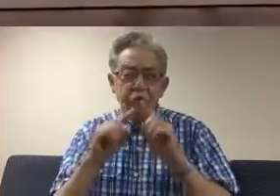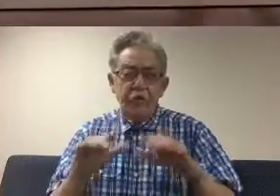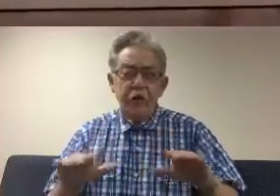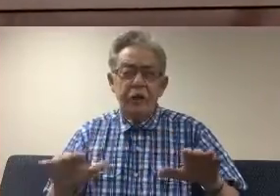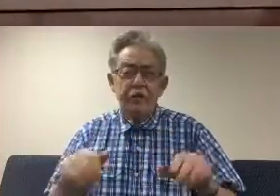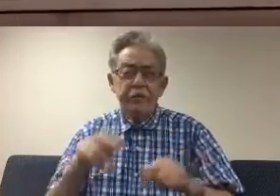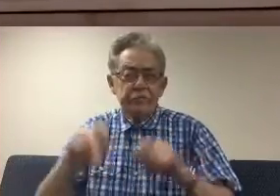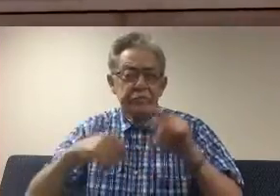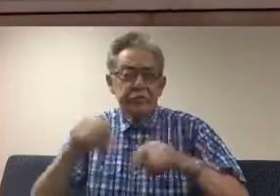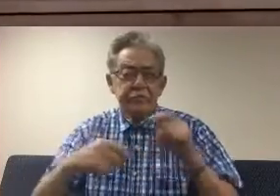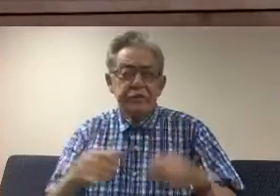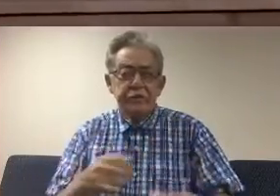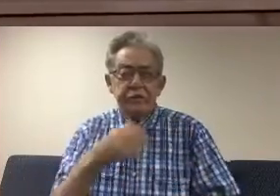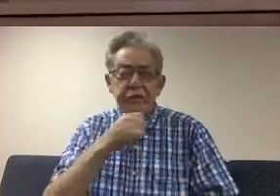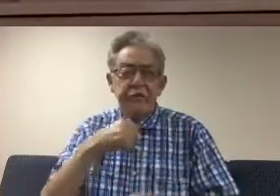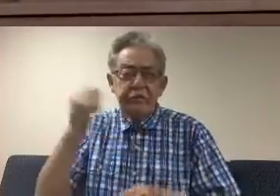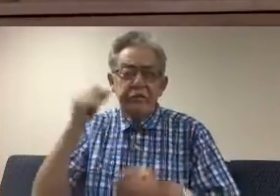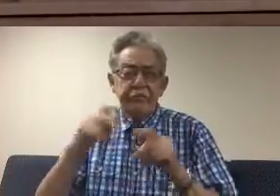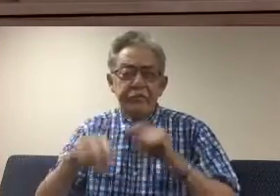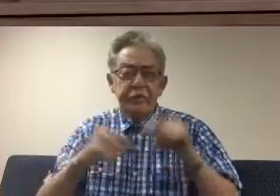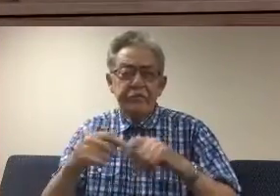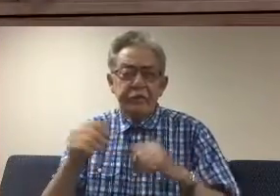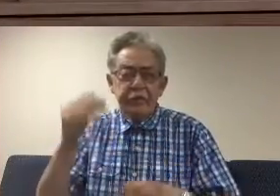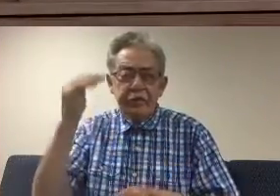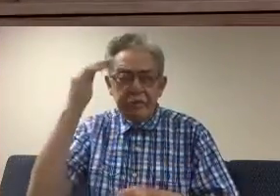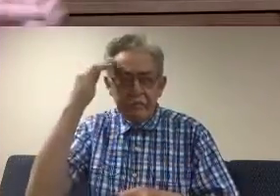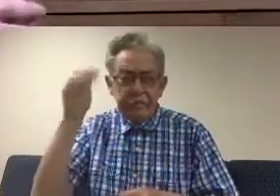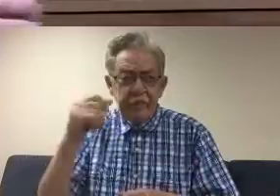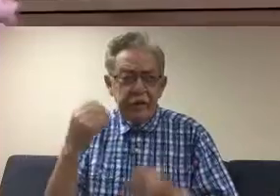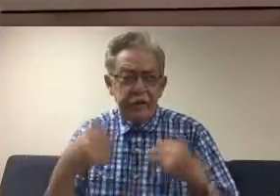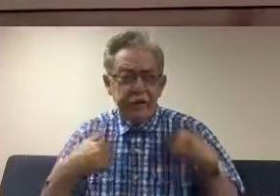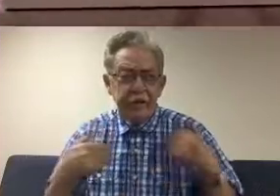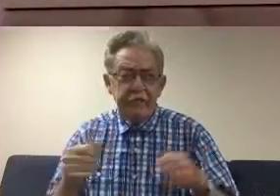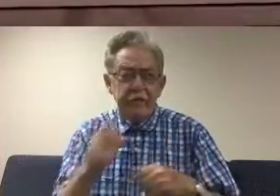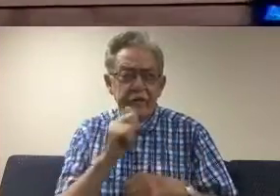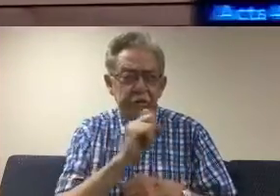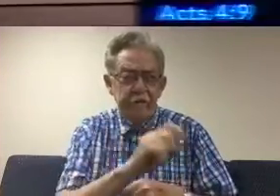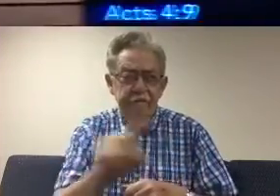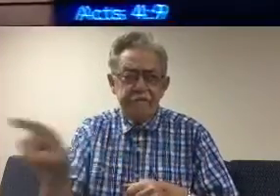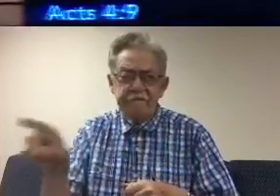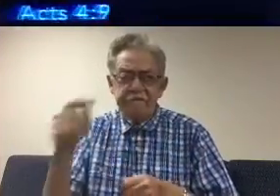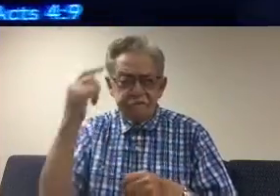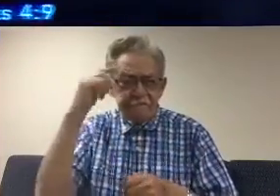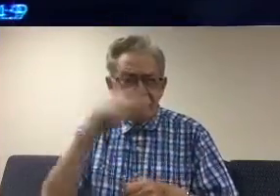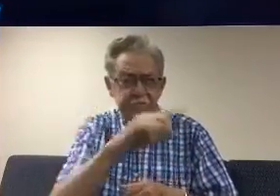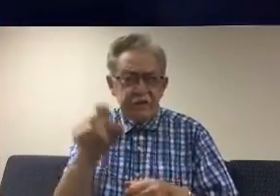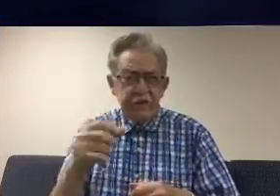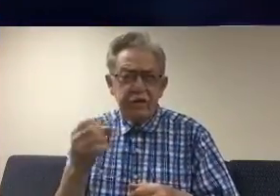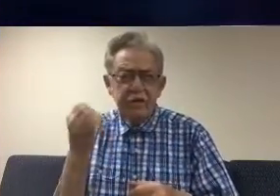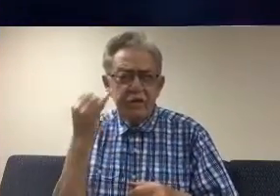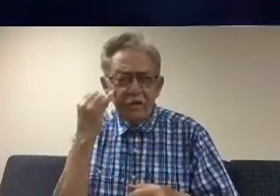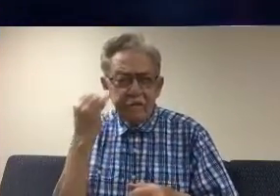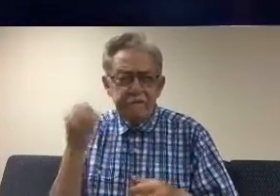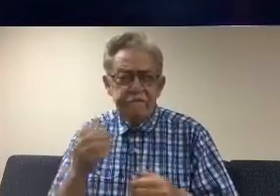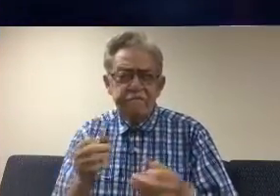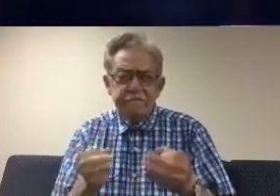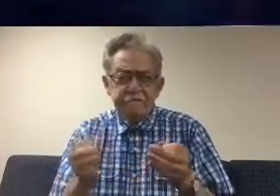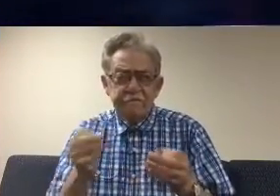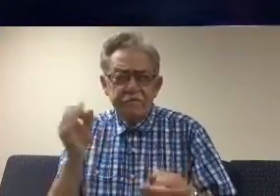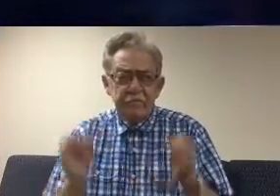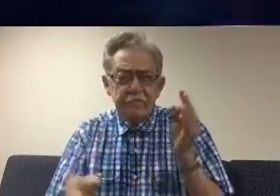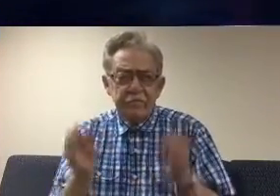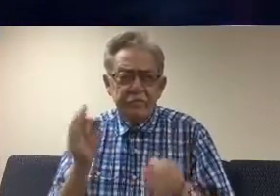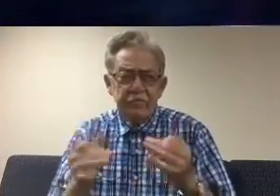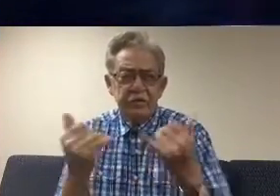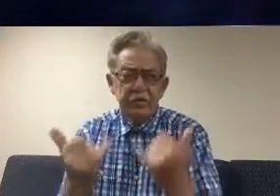know, I recognize who you are, but I got a question for you. Next verse, he said, if we're being examined today concerning a good deed done